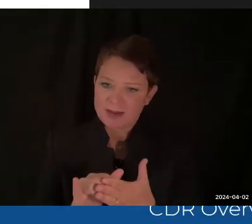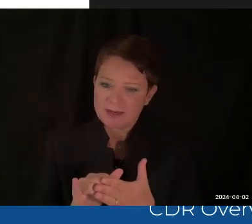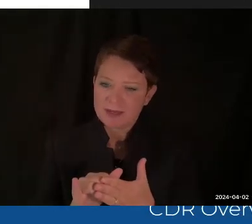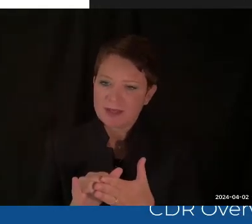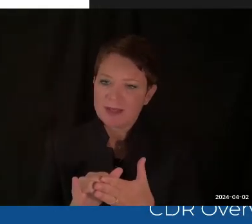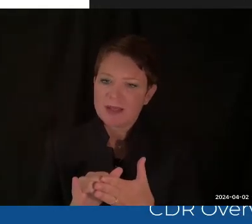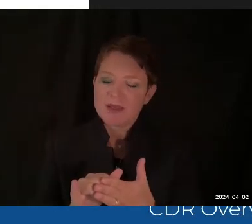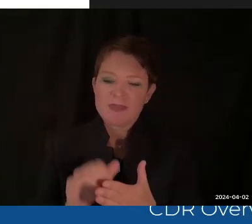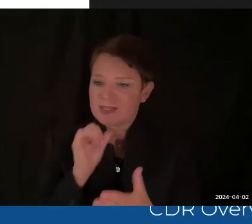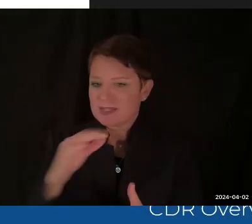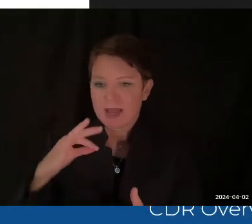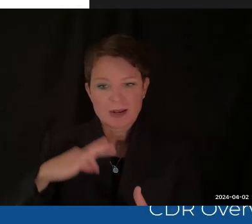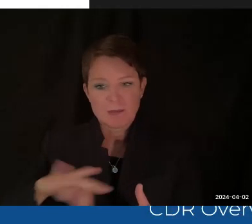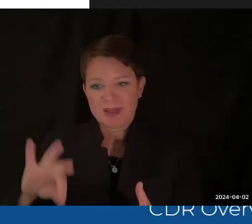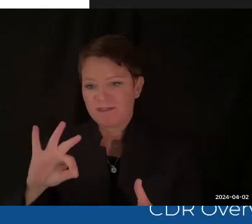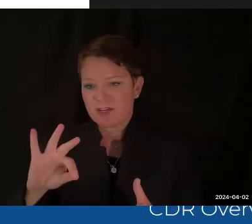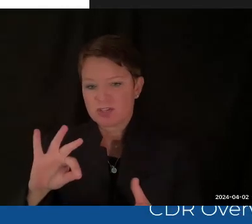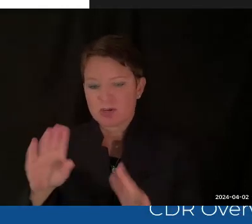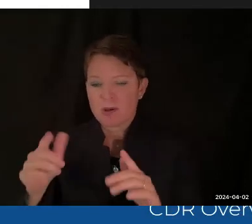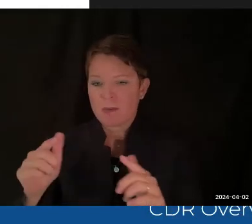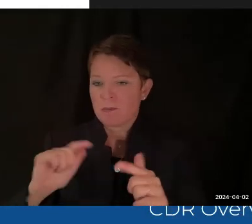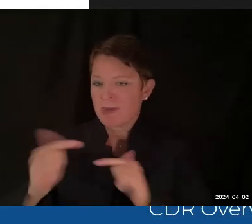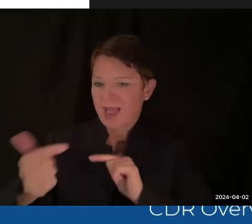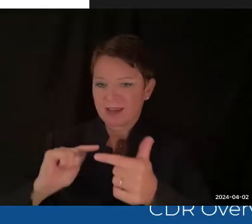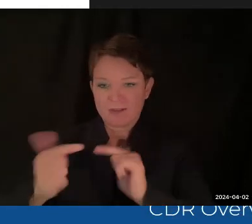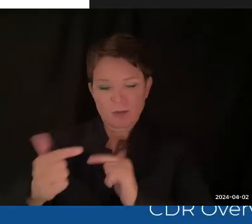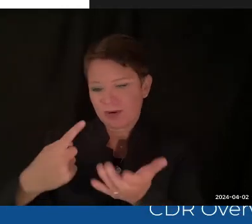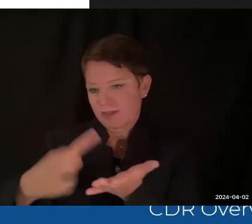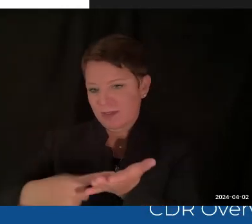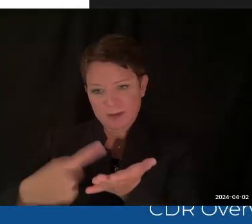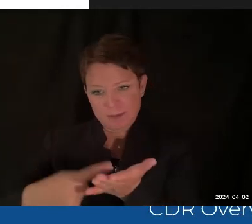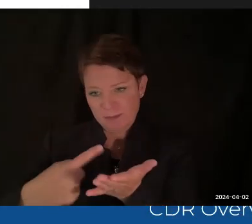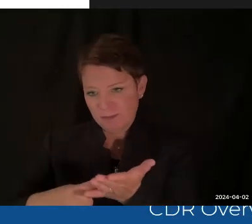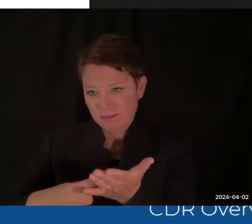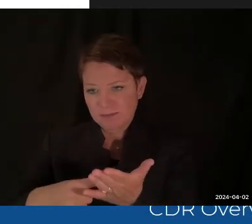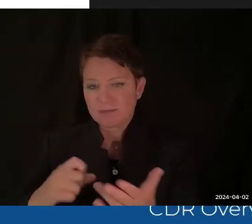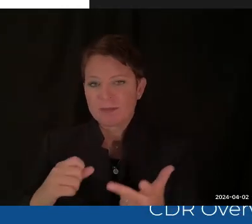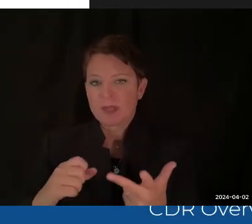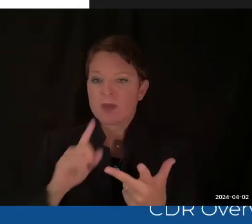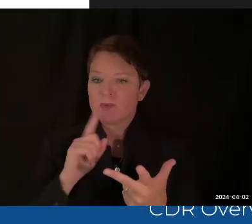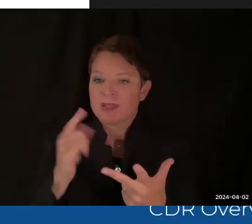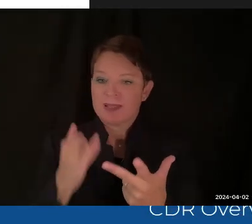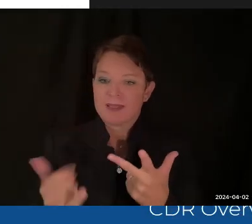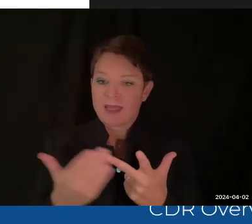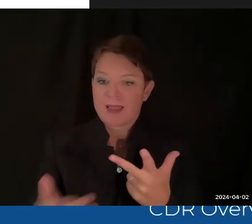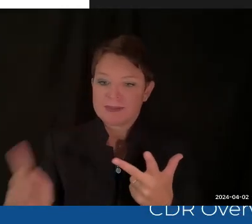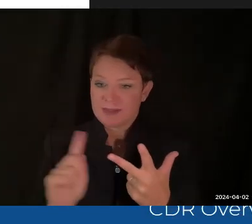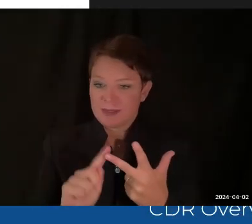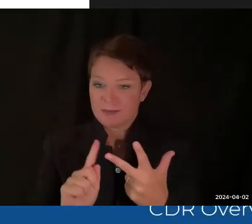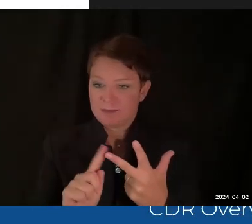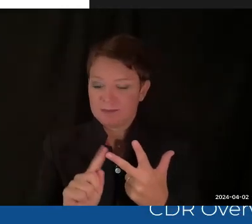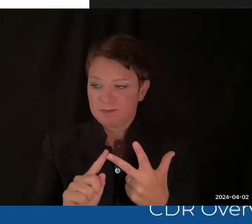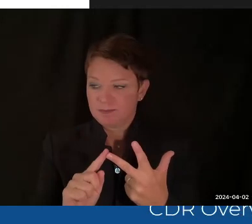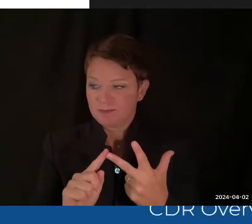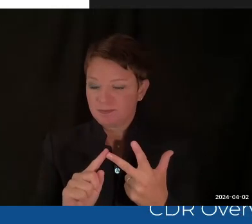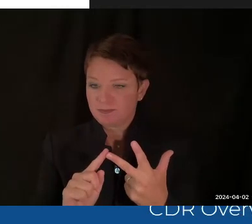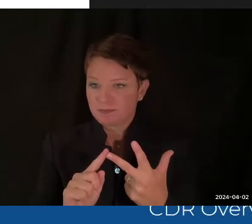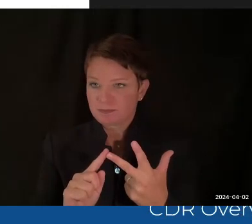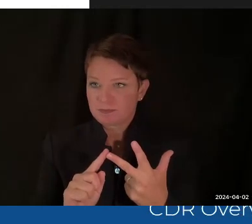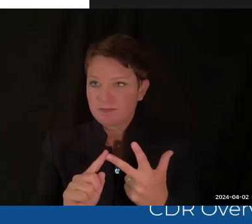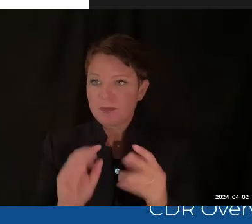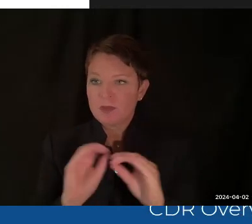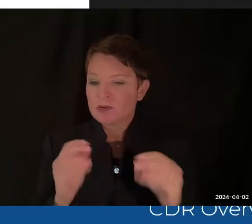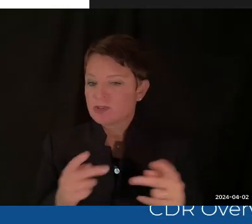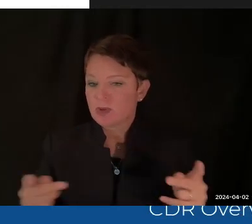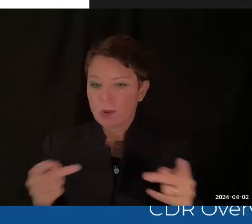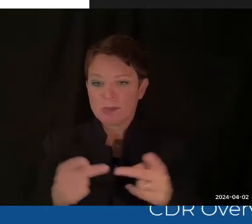a beneficial kind of back and forth to say. And then really the last thing is there's no